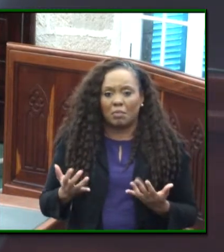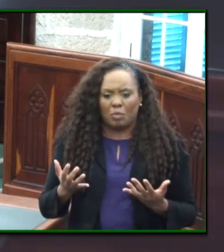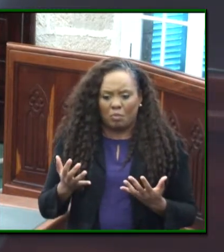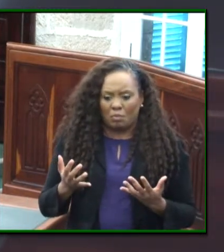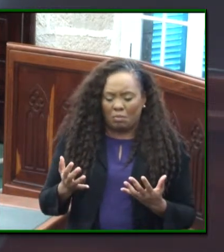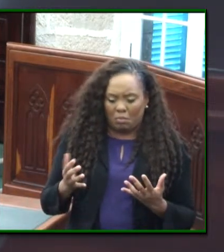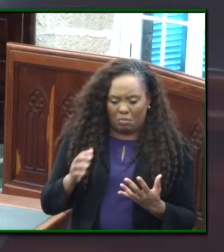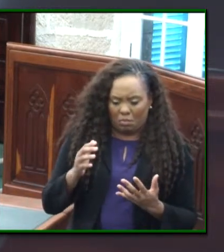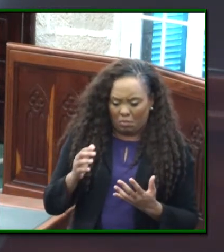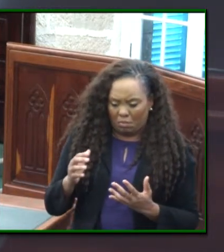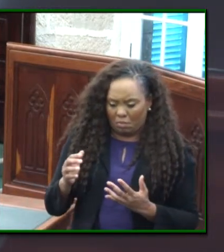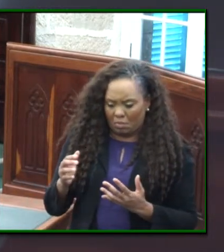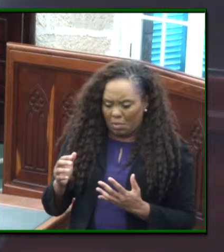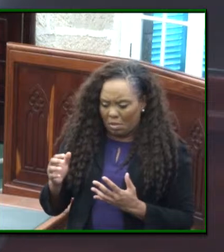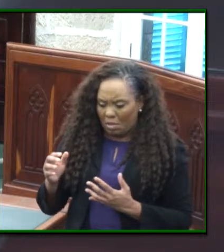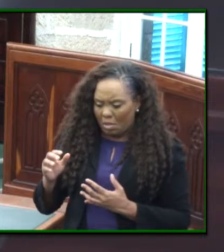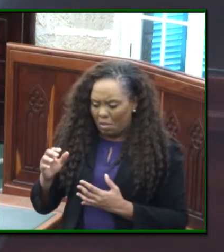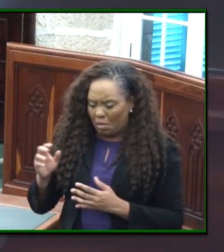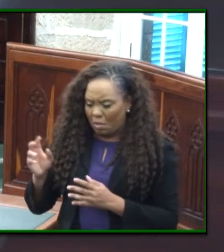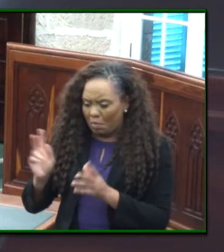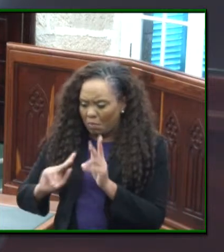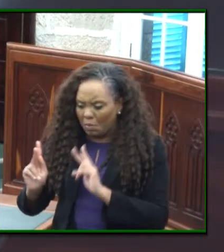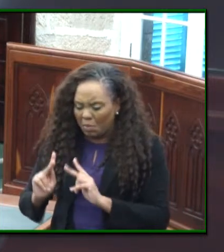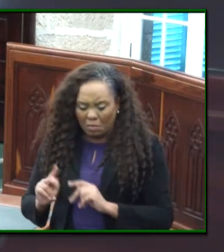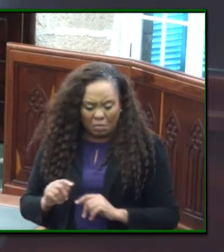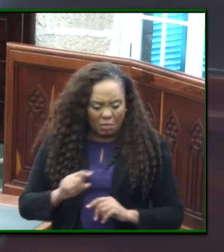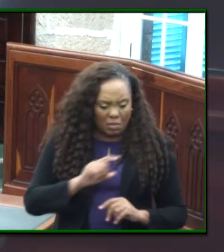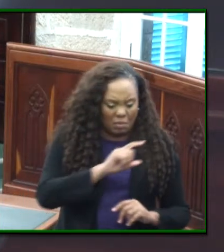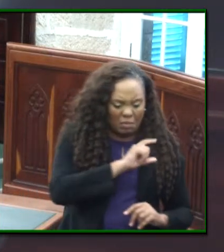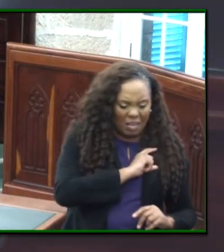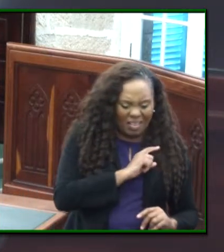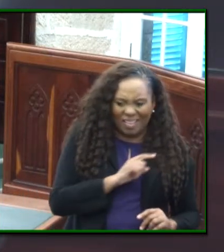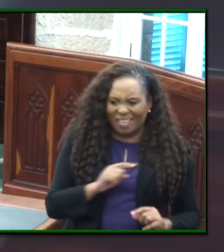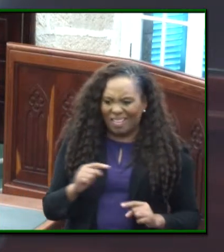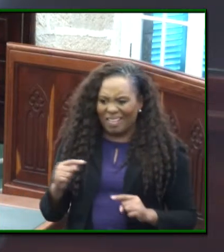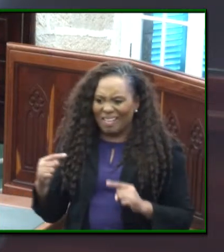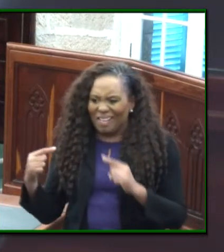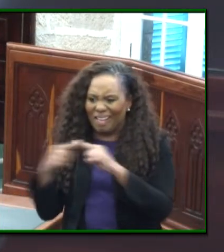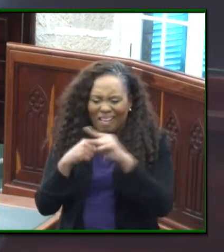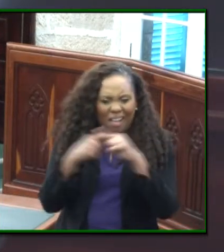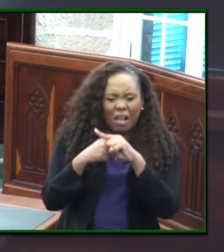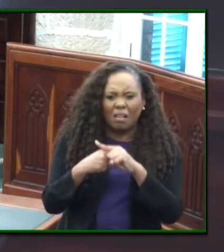police more often than not in a very hostile way. So if you